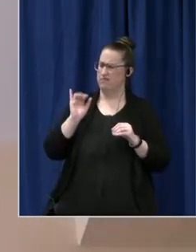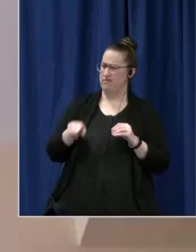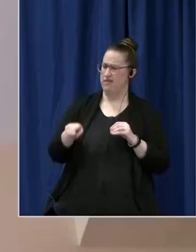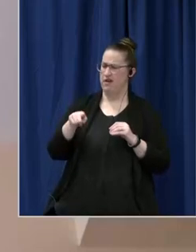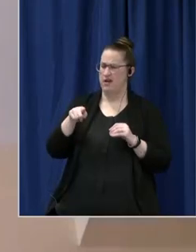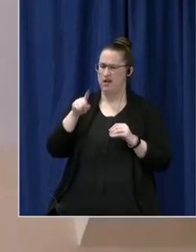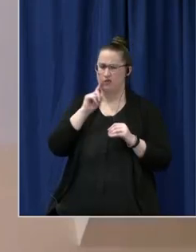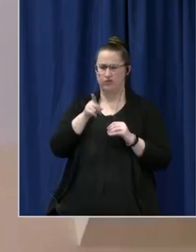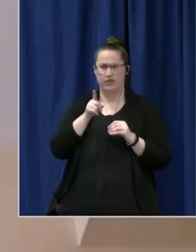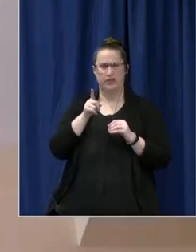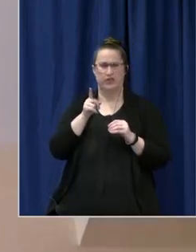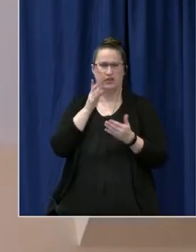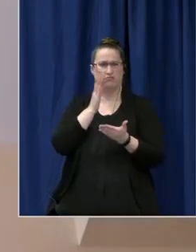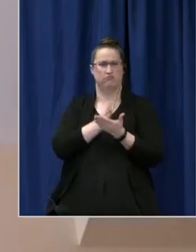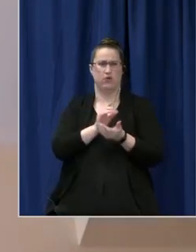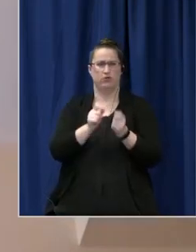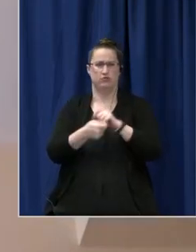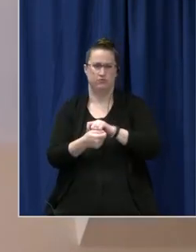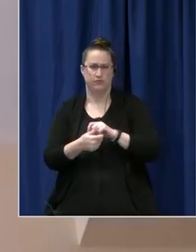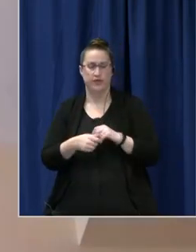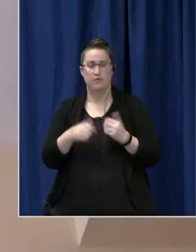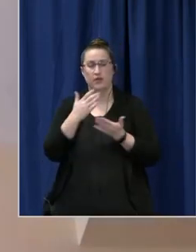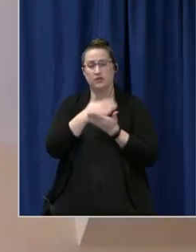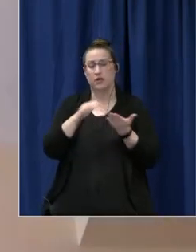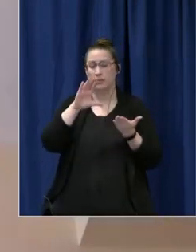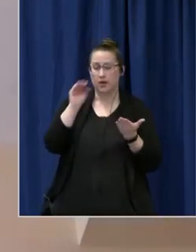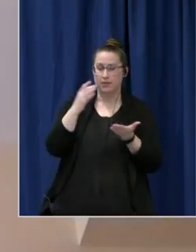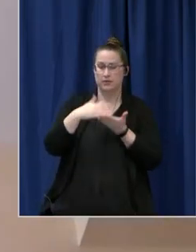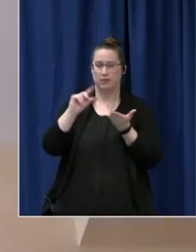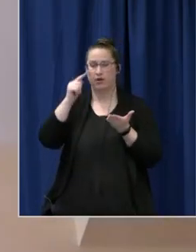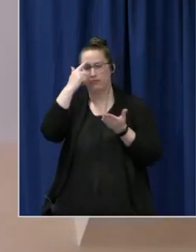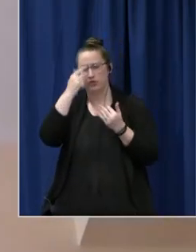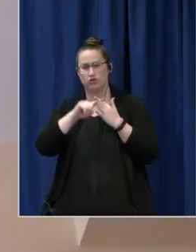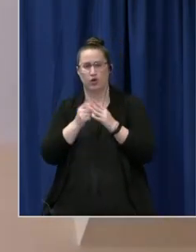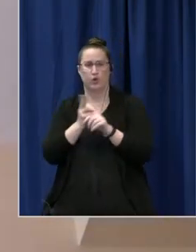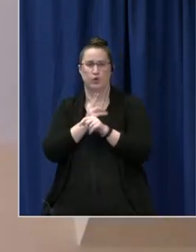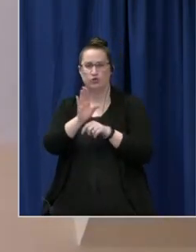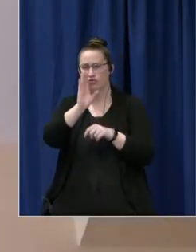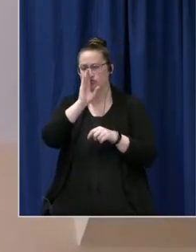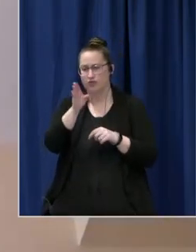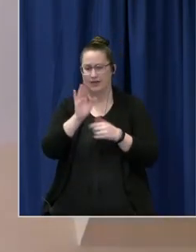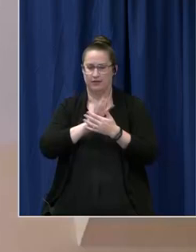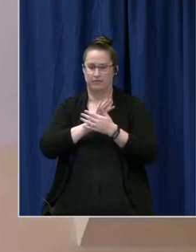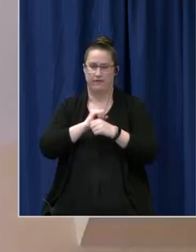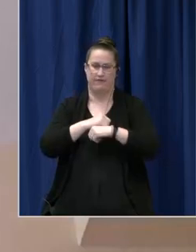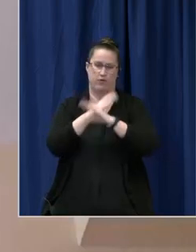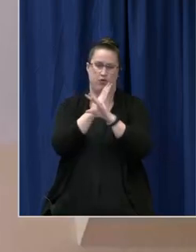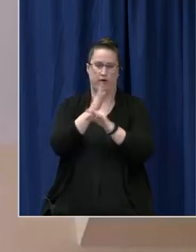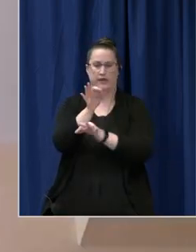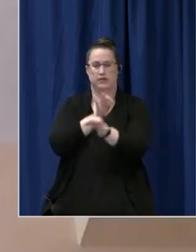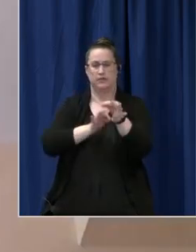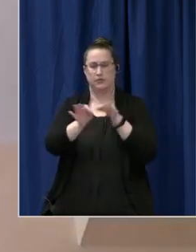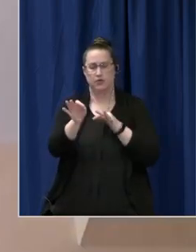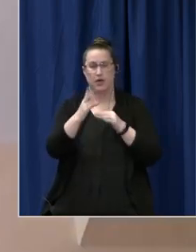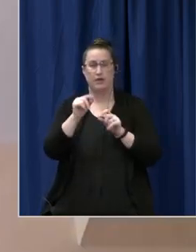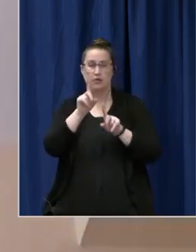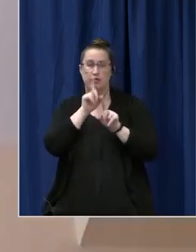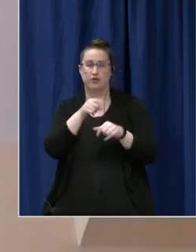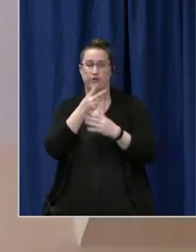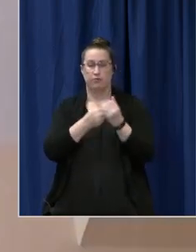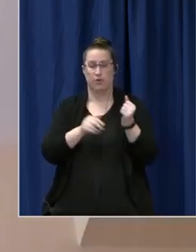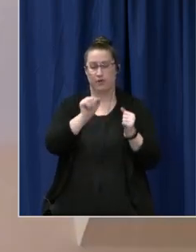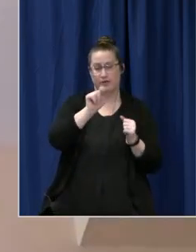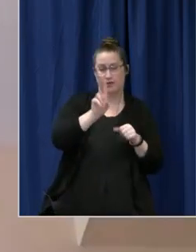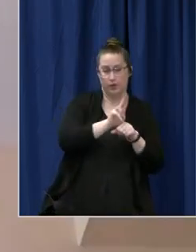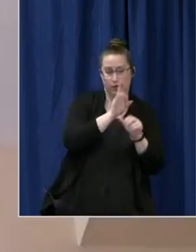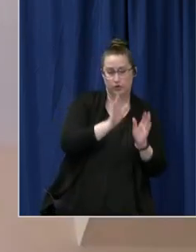indeed can change. But some companies and governments are also beginning to use direct video calling as a substitute, and the reactions from both ASL